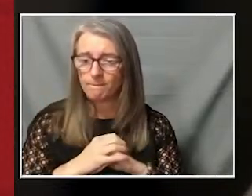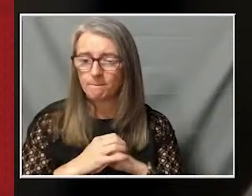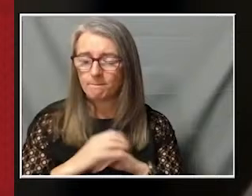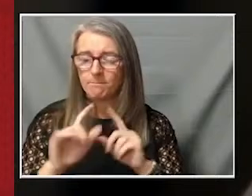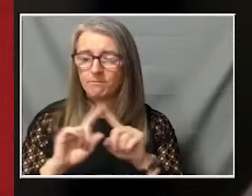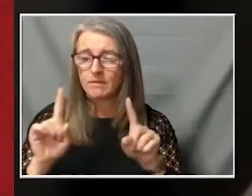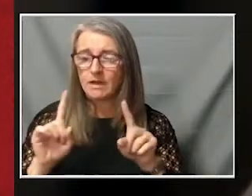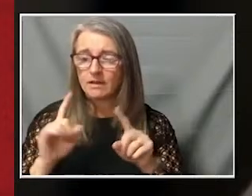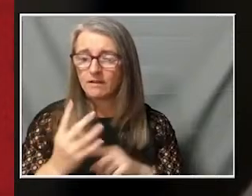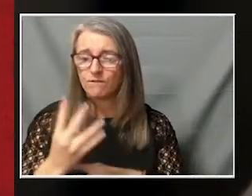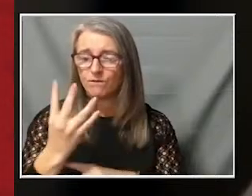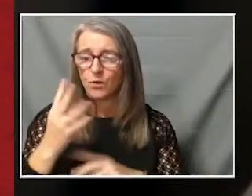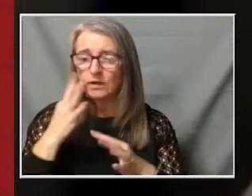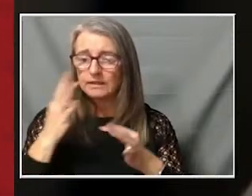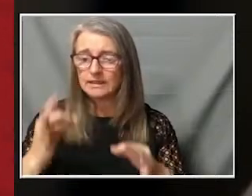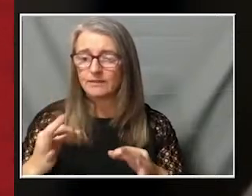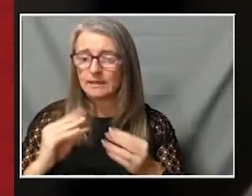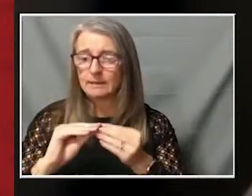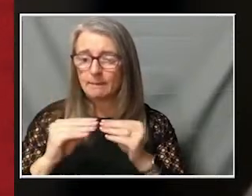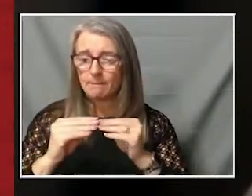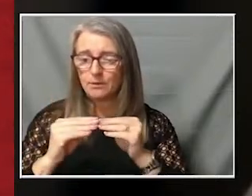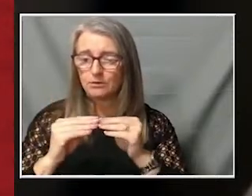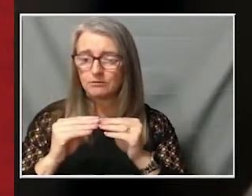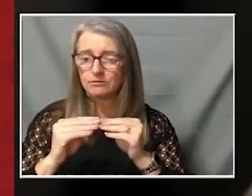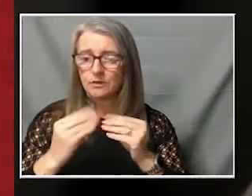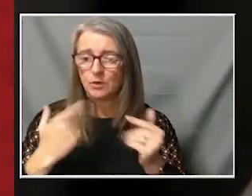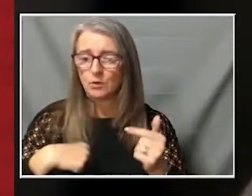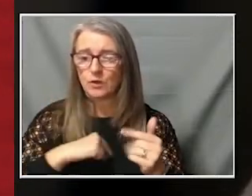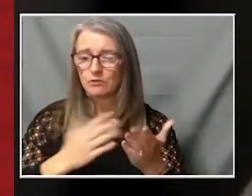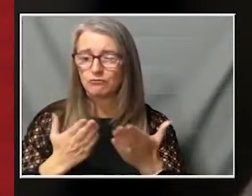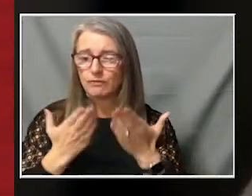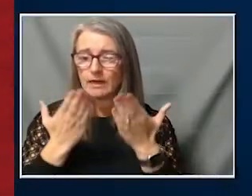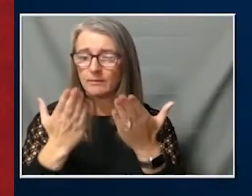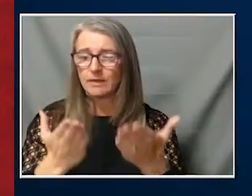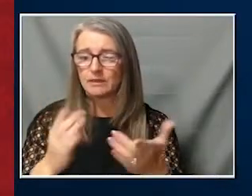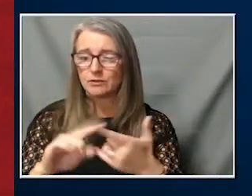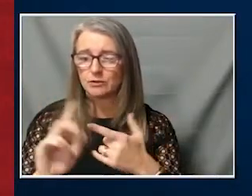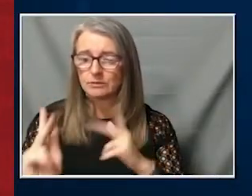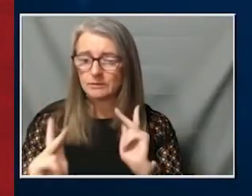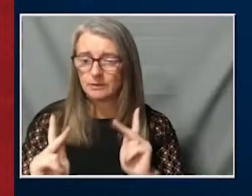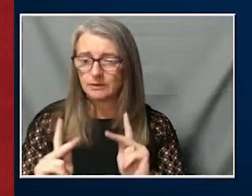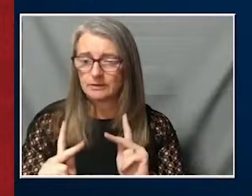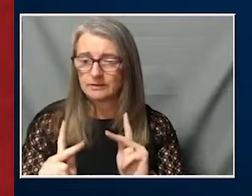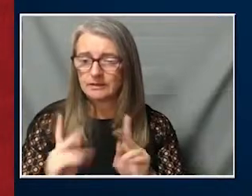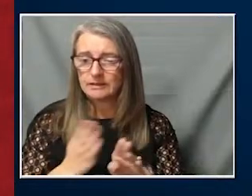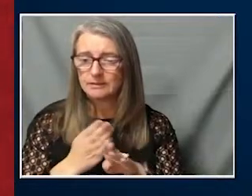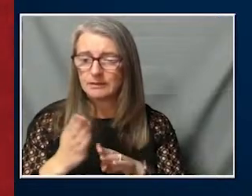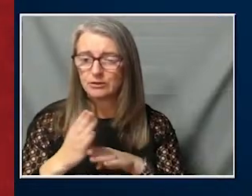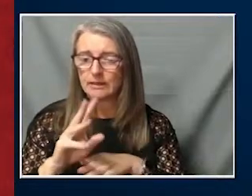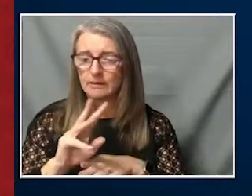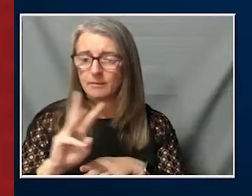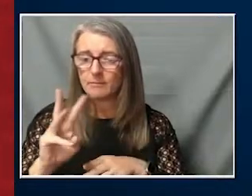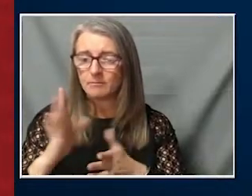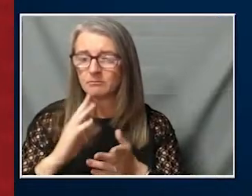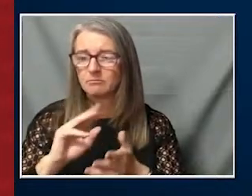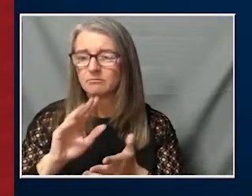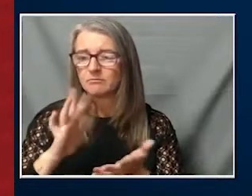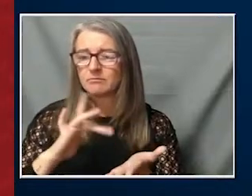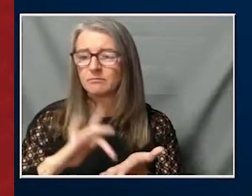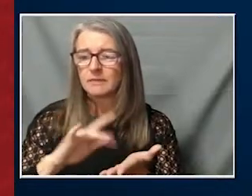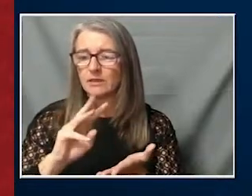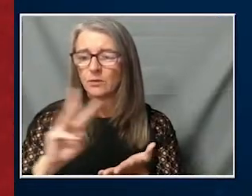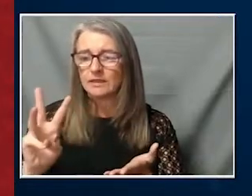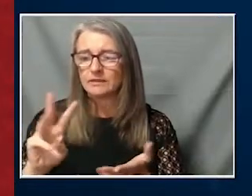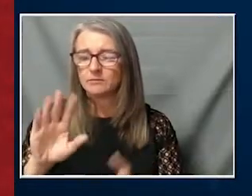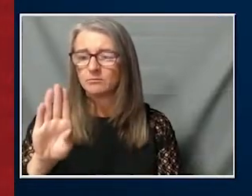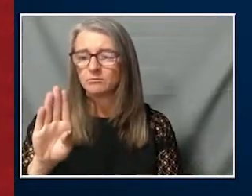But 4 is definitely the number we recommend to people, especially in the Midwest. Brian, I want to bring